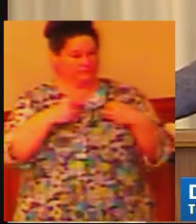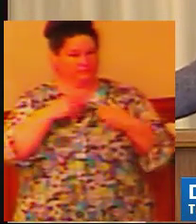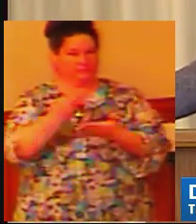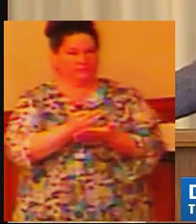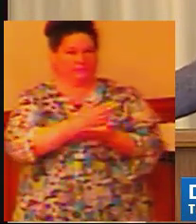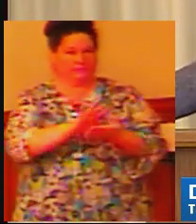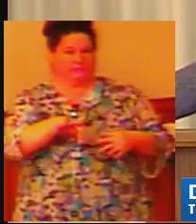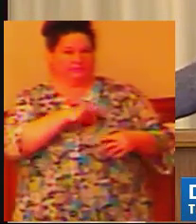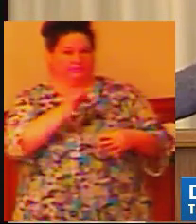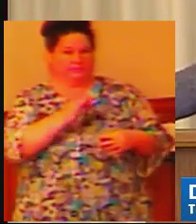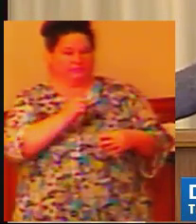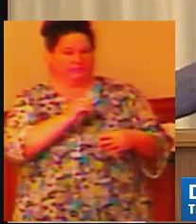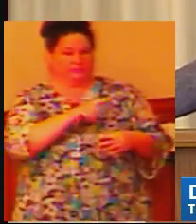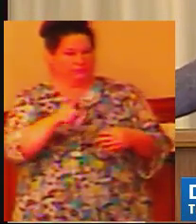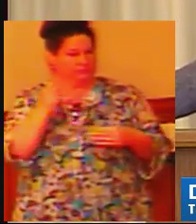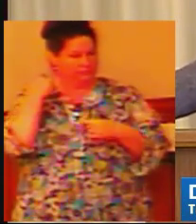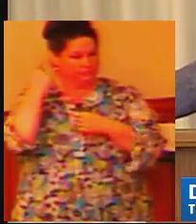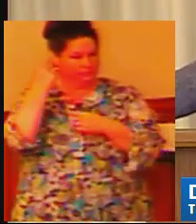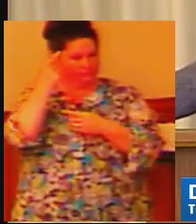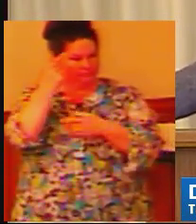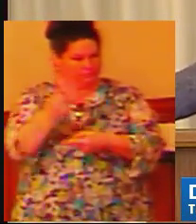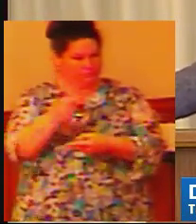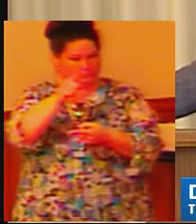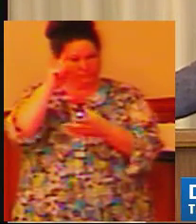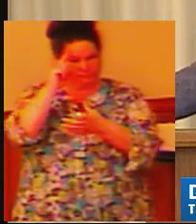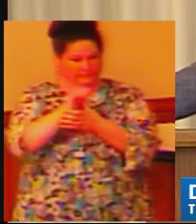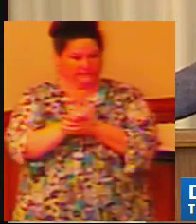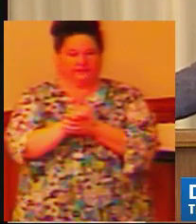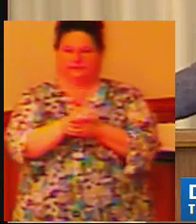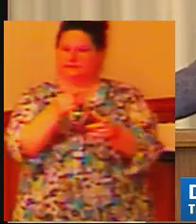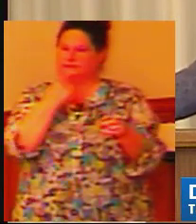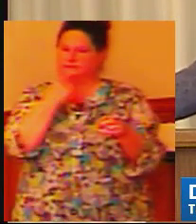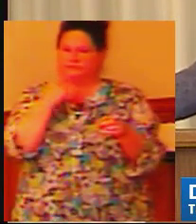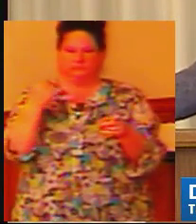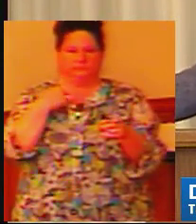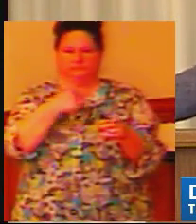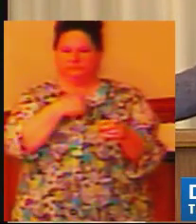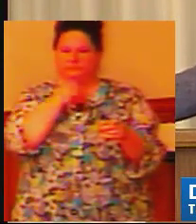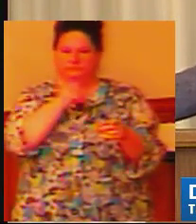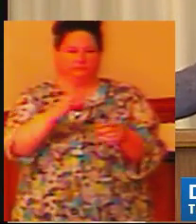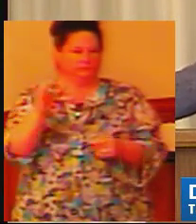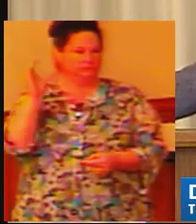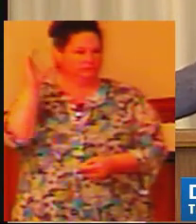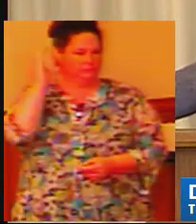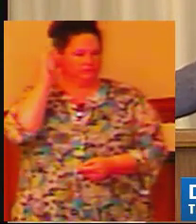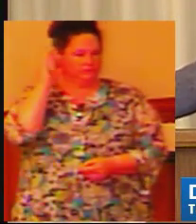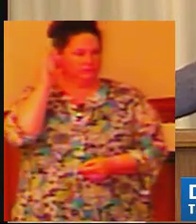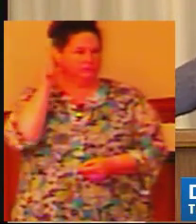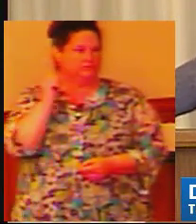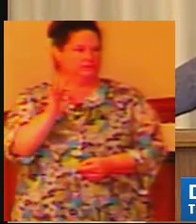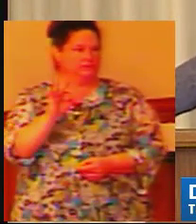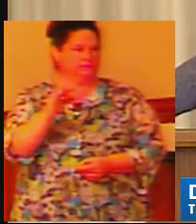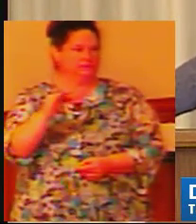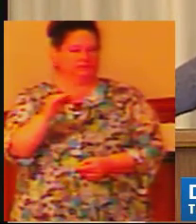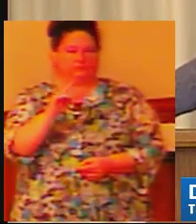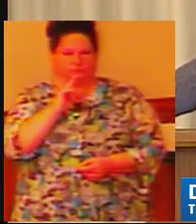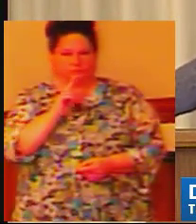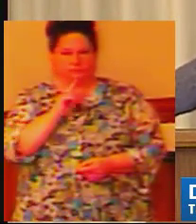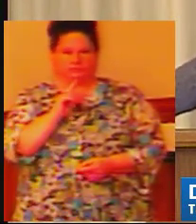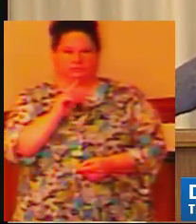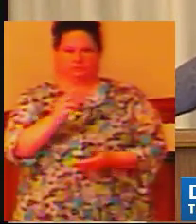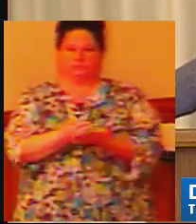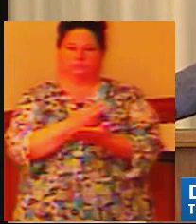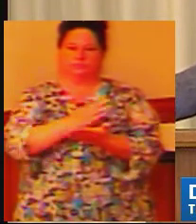Ghost since ye believed? And they said unto him, We have not so much as heard whether there be any